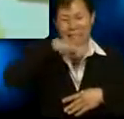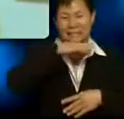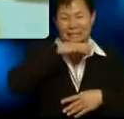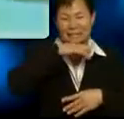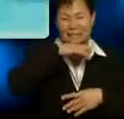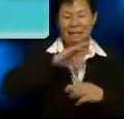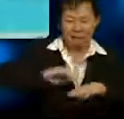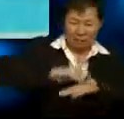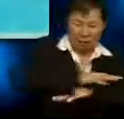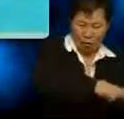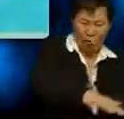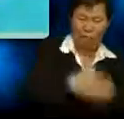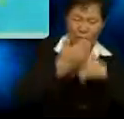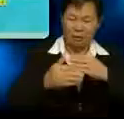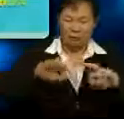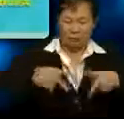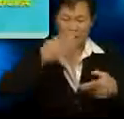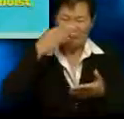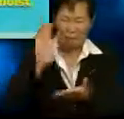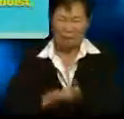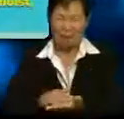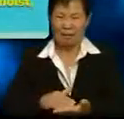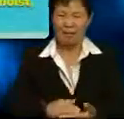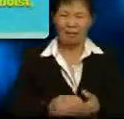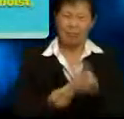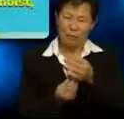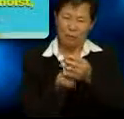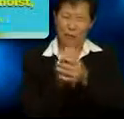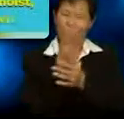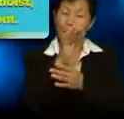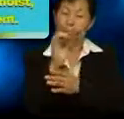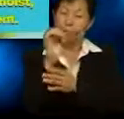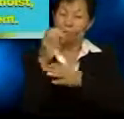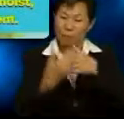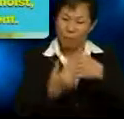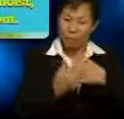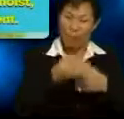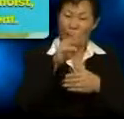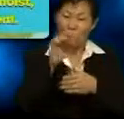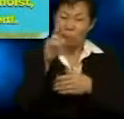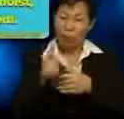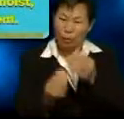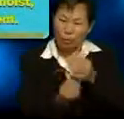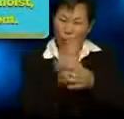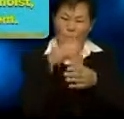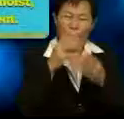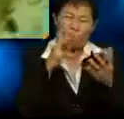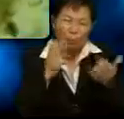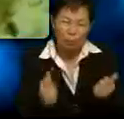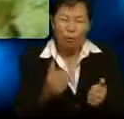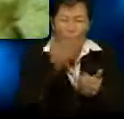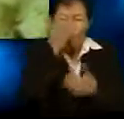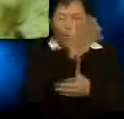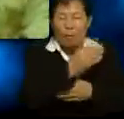bad. Bread mold grows in a moist, warm, and airy environment.